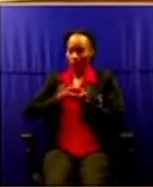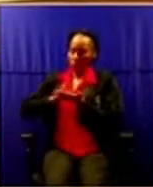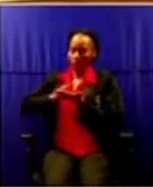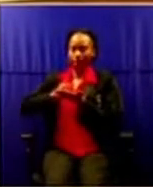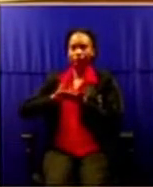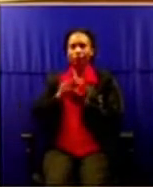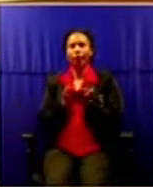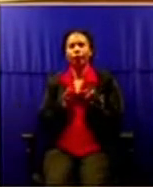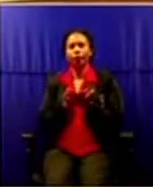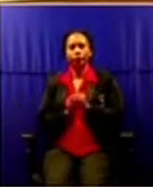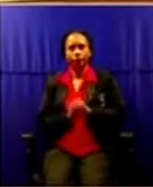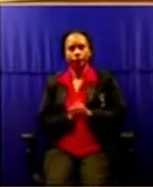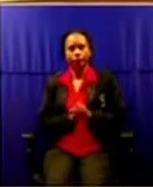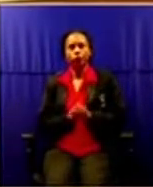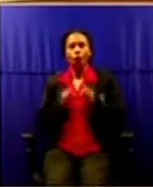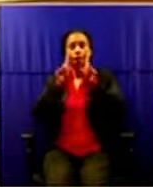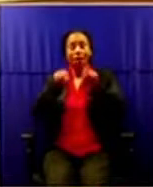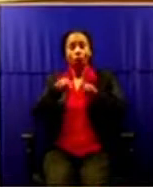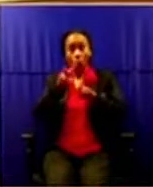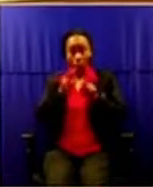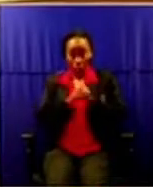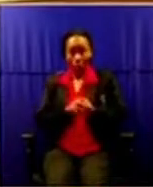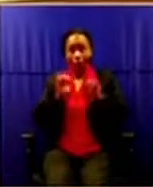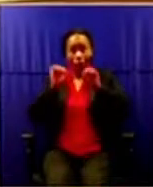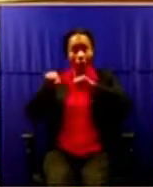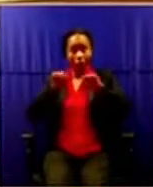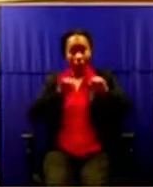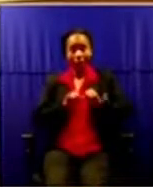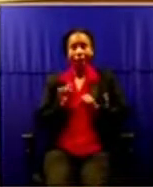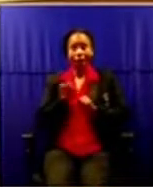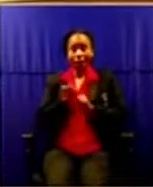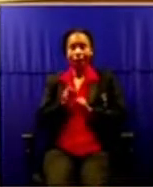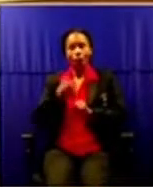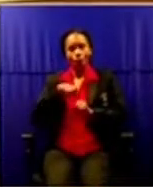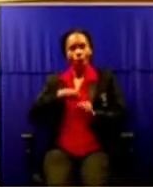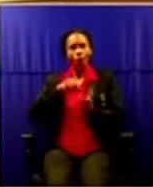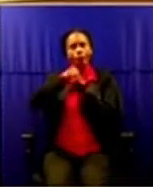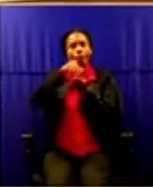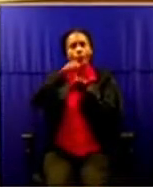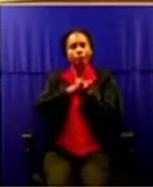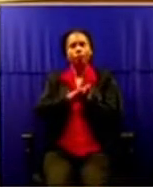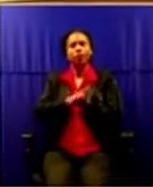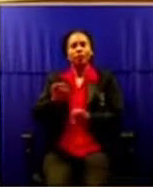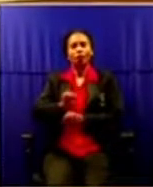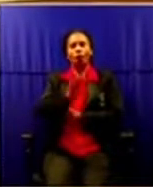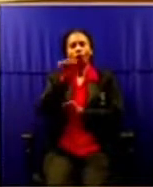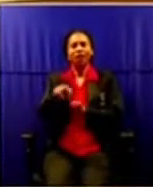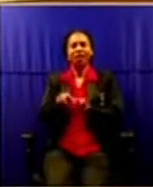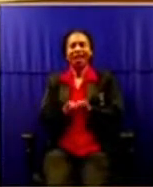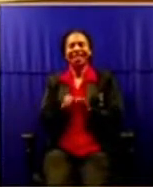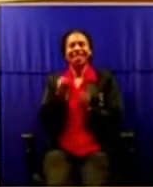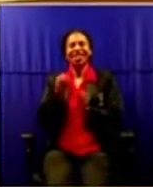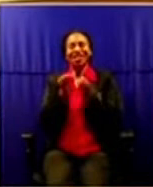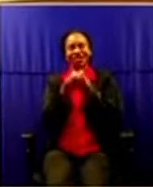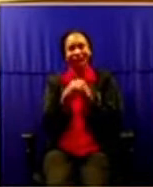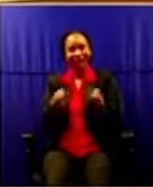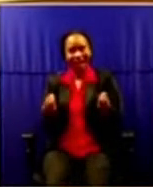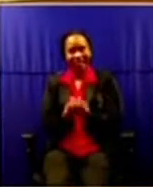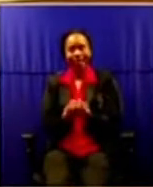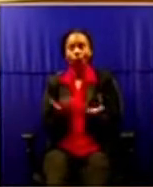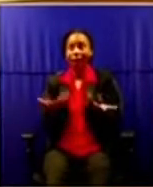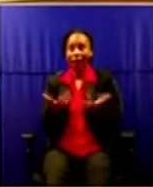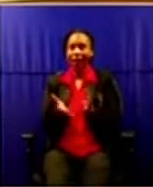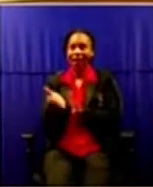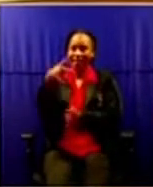We must also resolve that we will place the South African child at the center of all